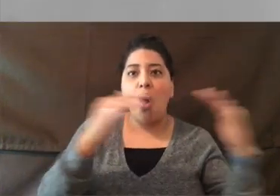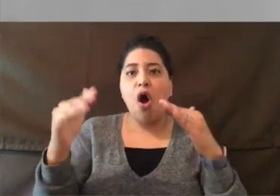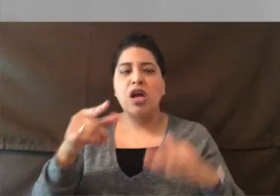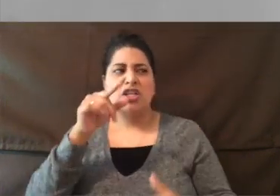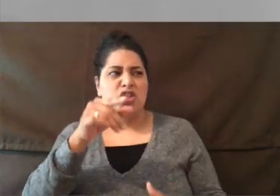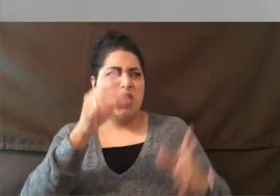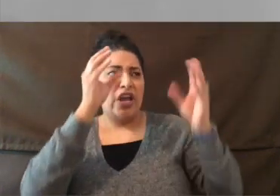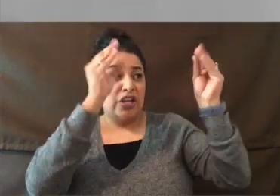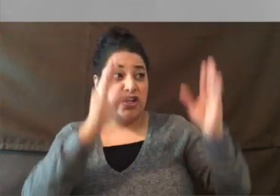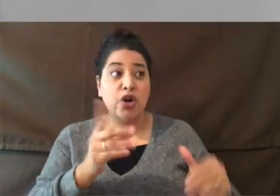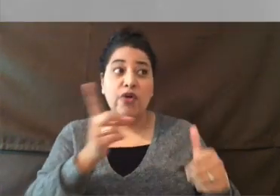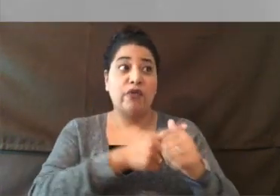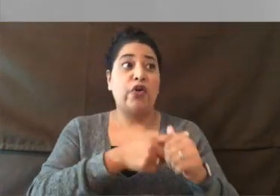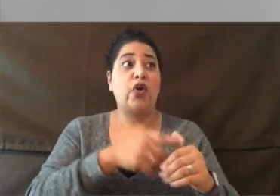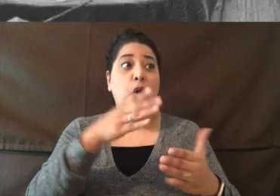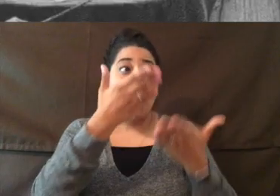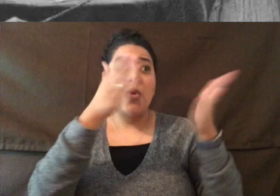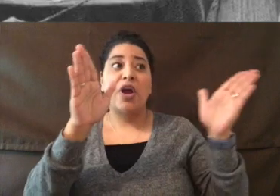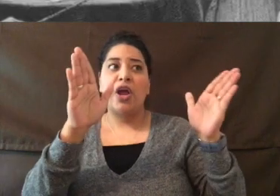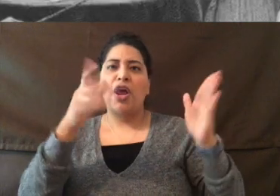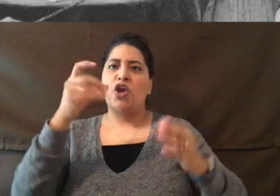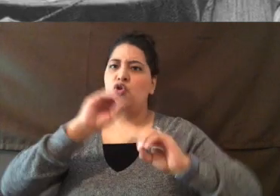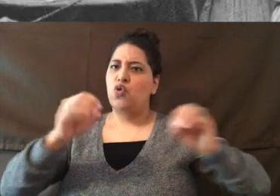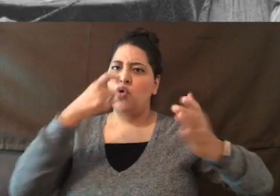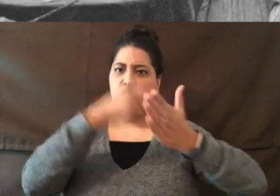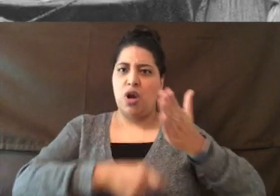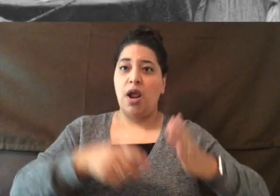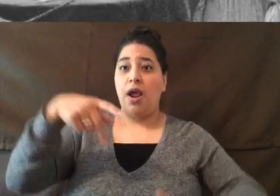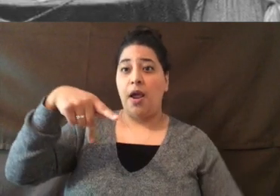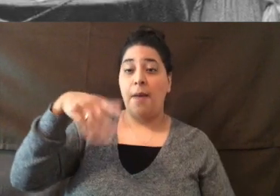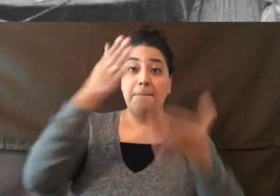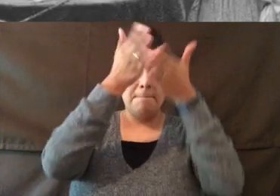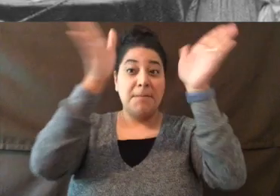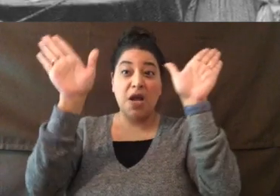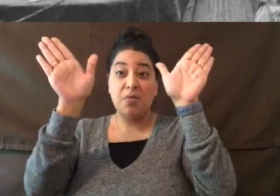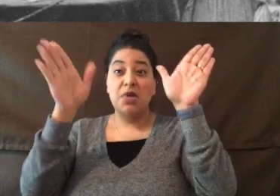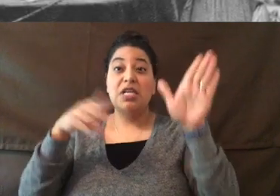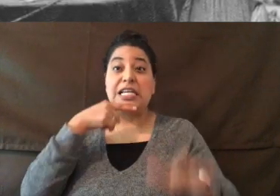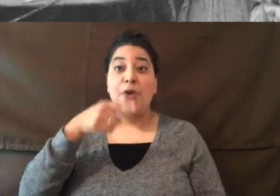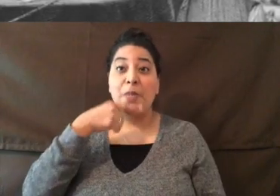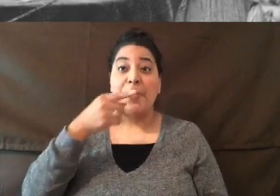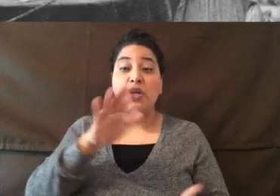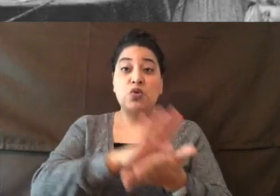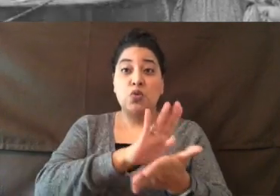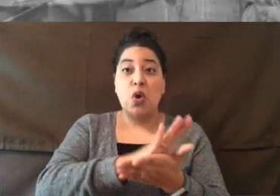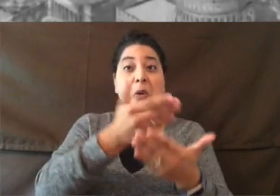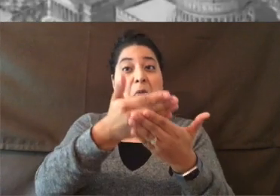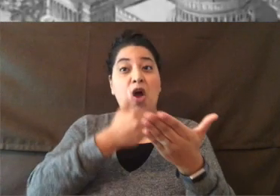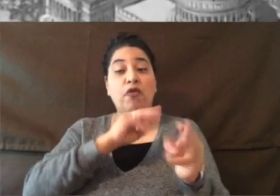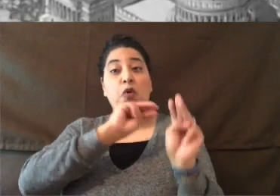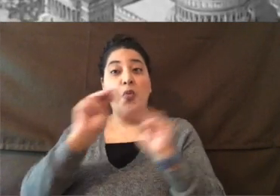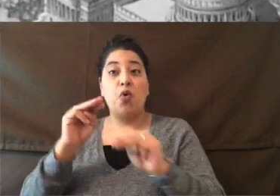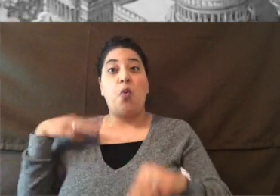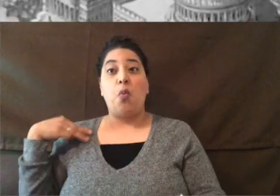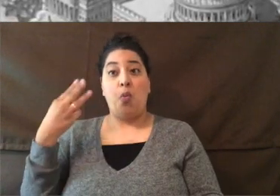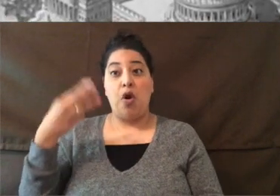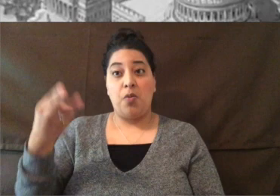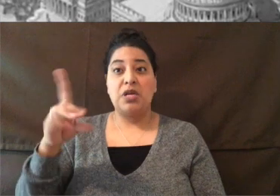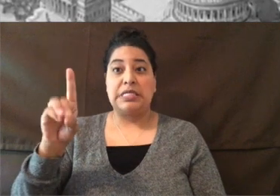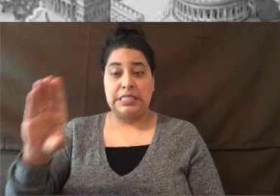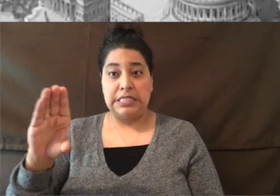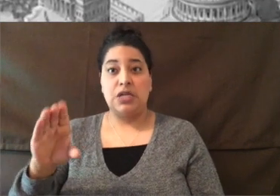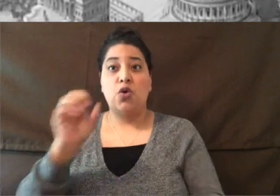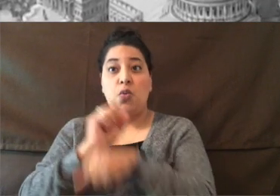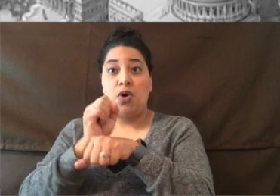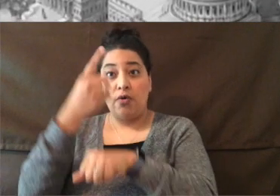Barton started off as a teacher and opened the nation's first free public school in 1854, before moving to Washington, D.C. to work